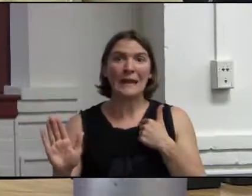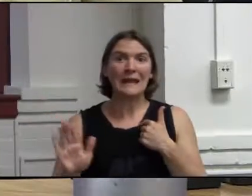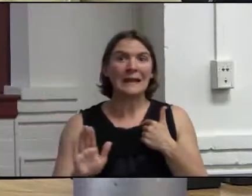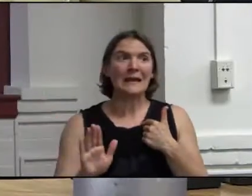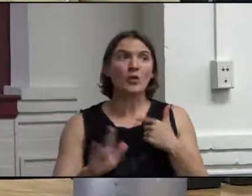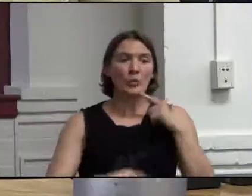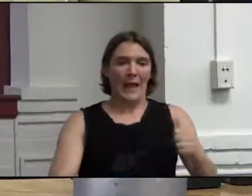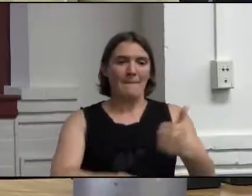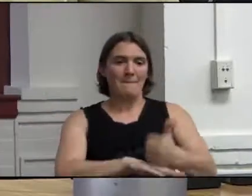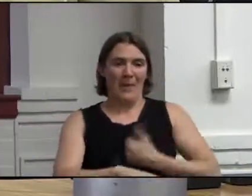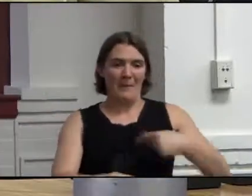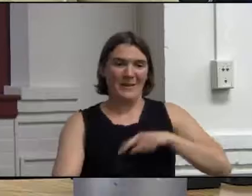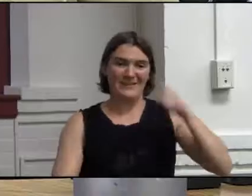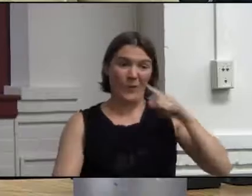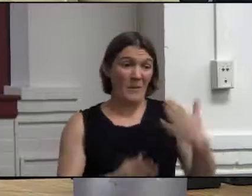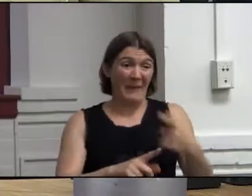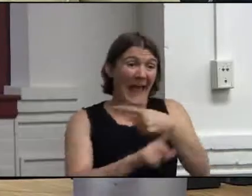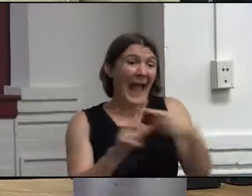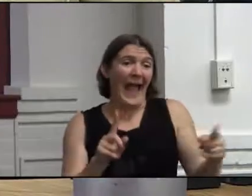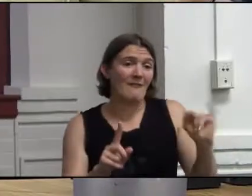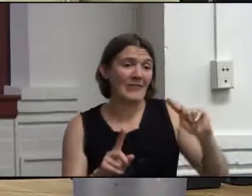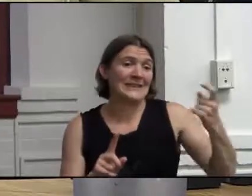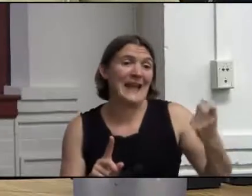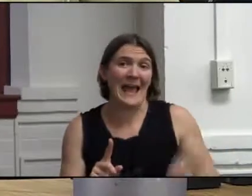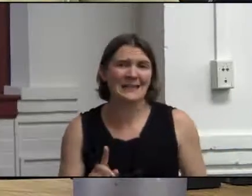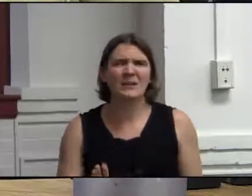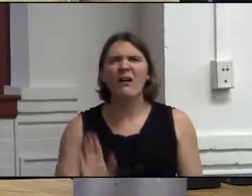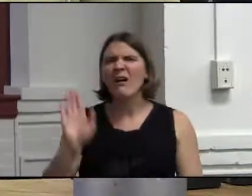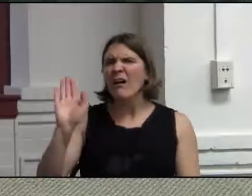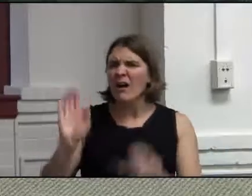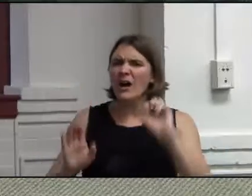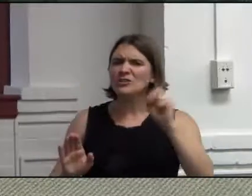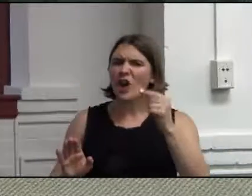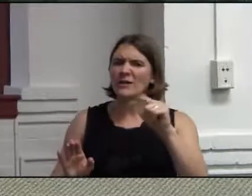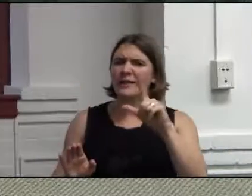for actually less than half. A stupid question.